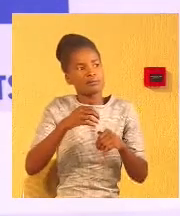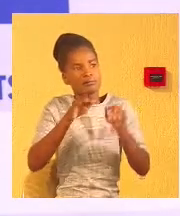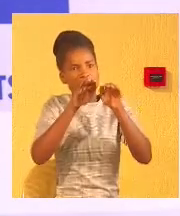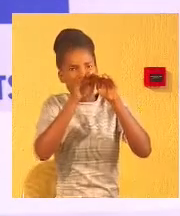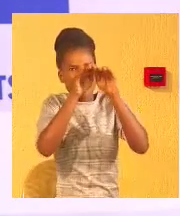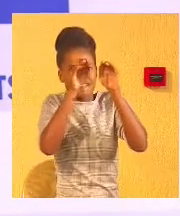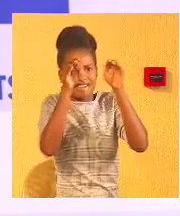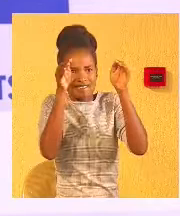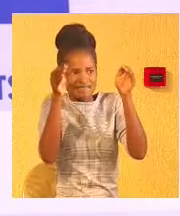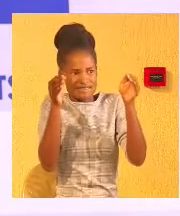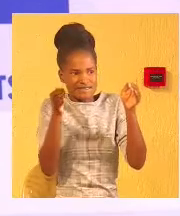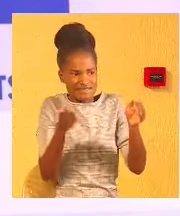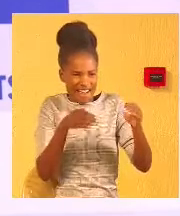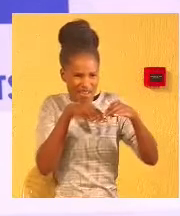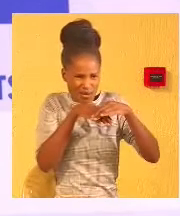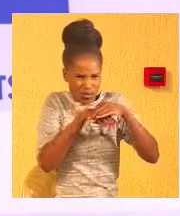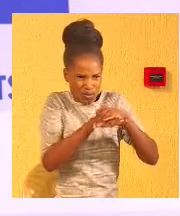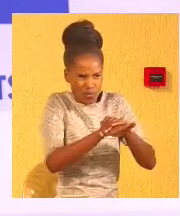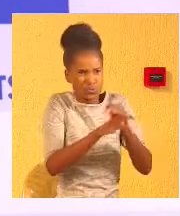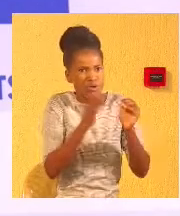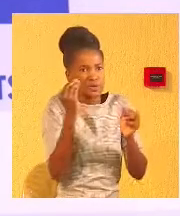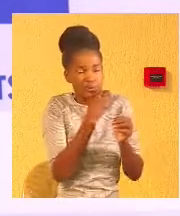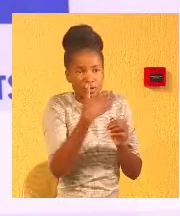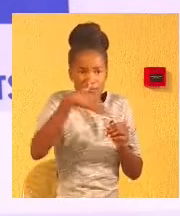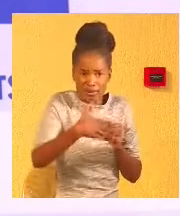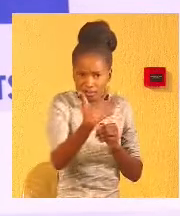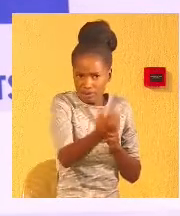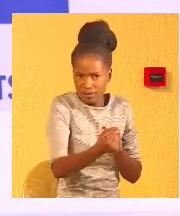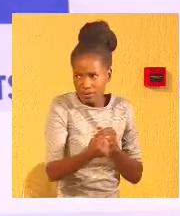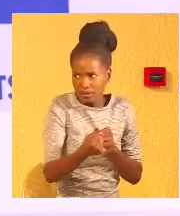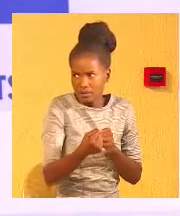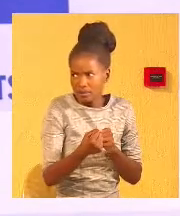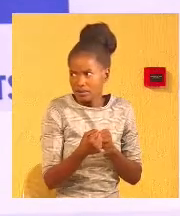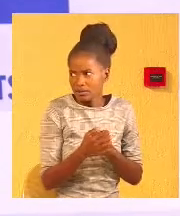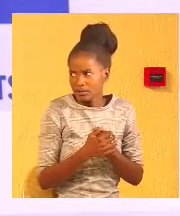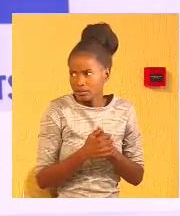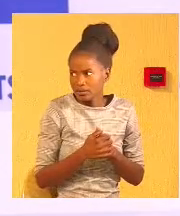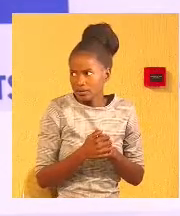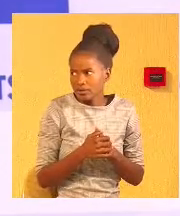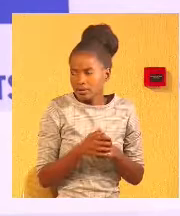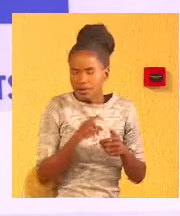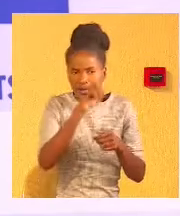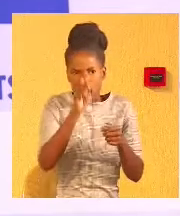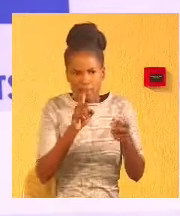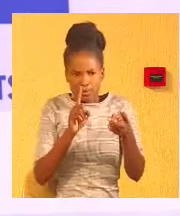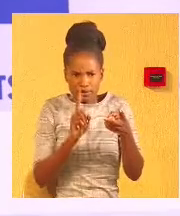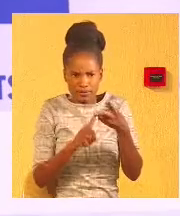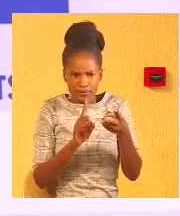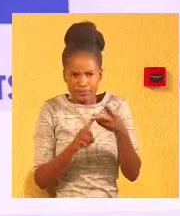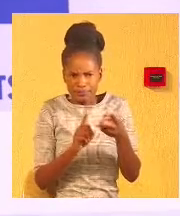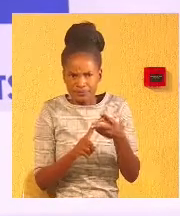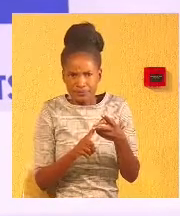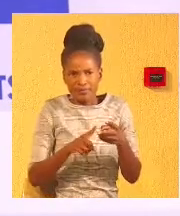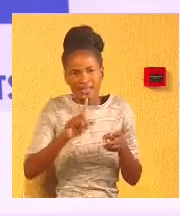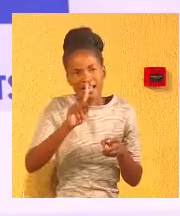like that in Namibia where we store food so that we don't have to buy food all the time when time comes? The second question is on